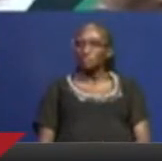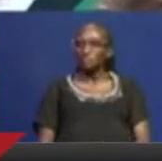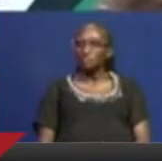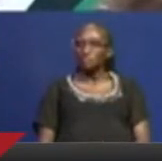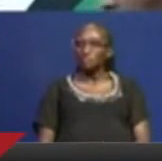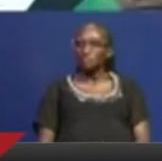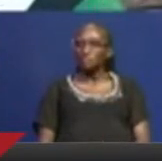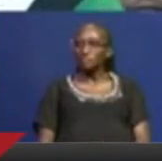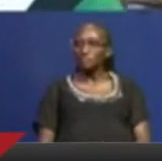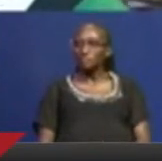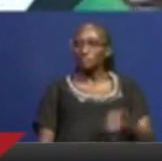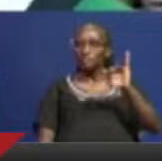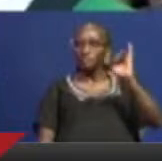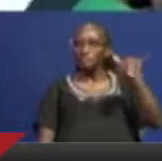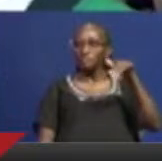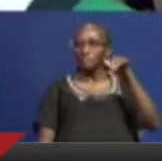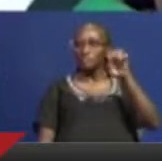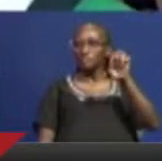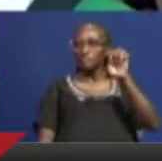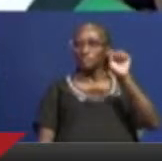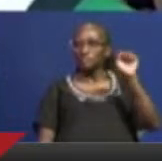Kibwezi East Jessica